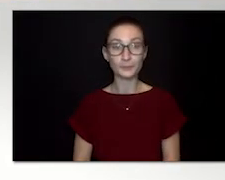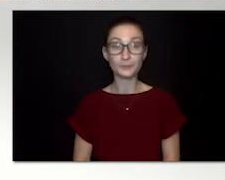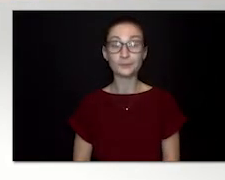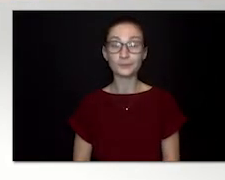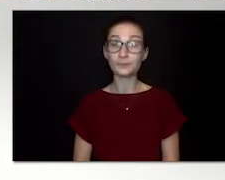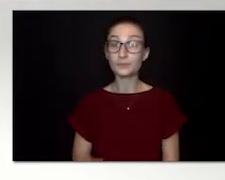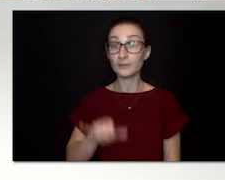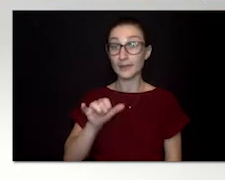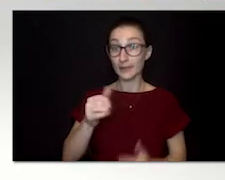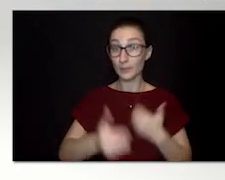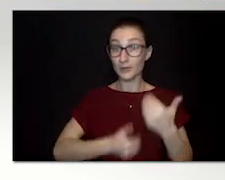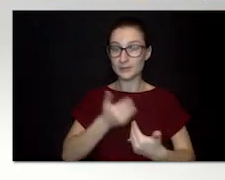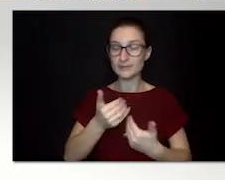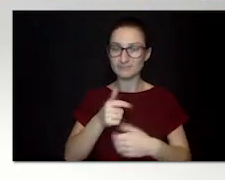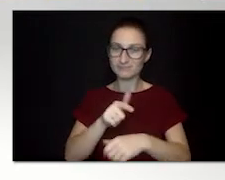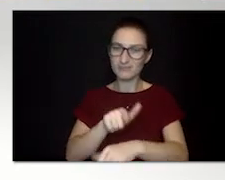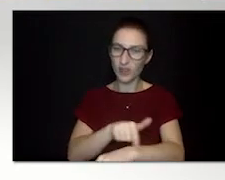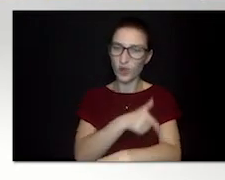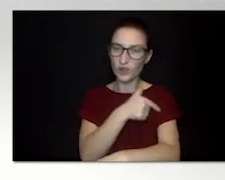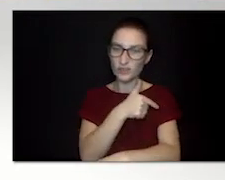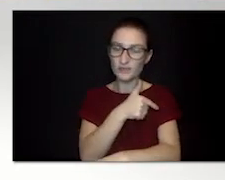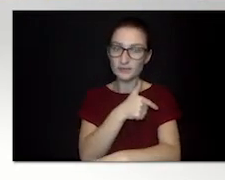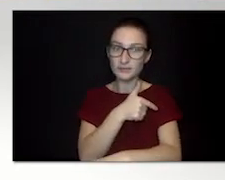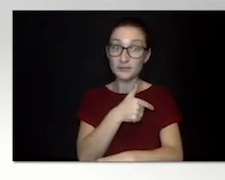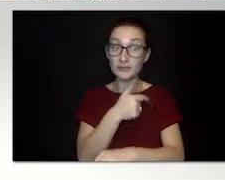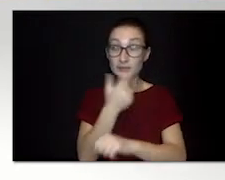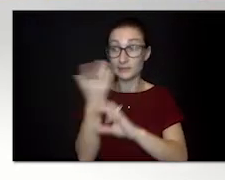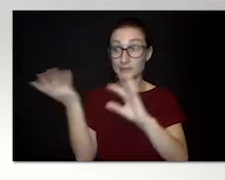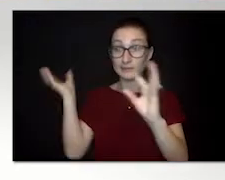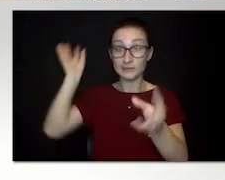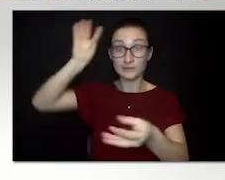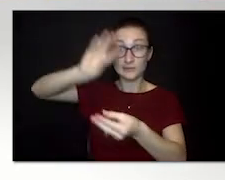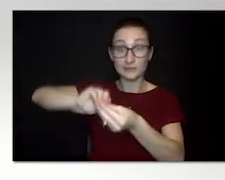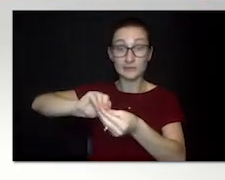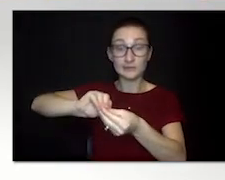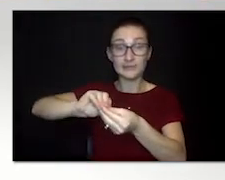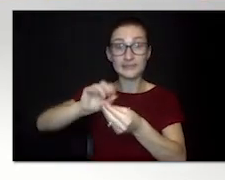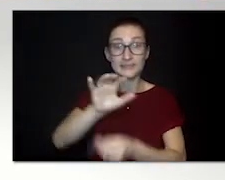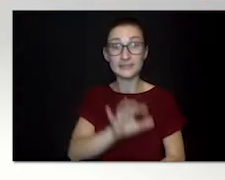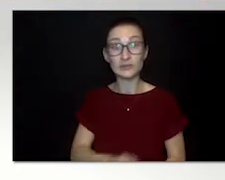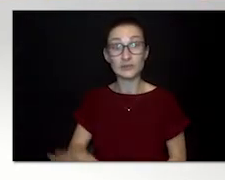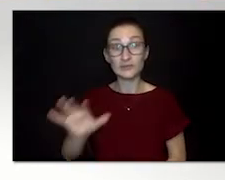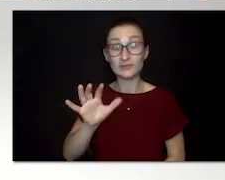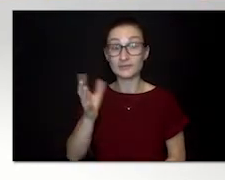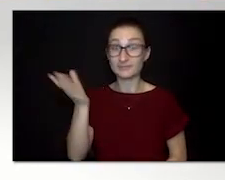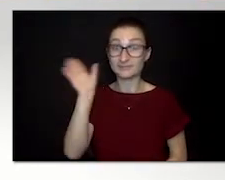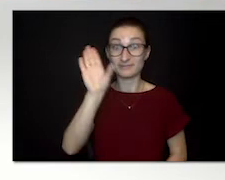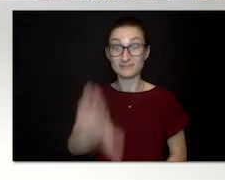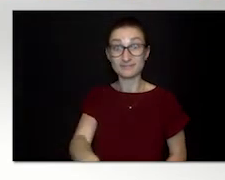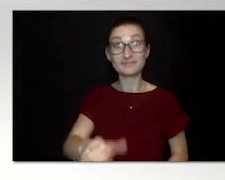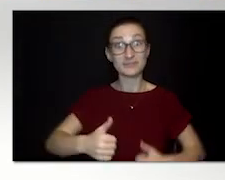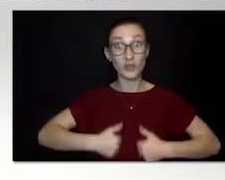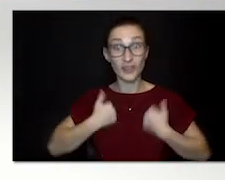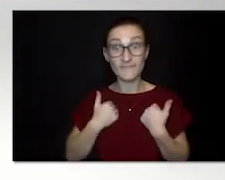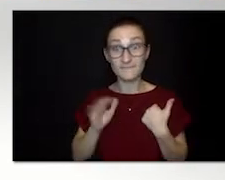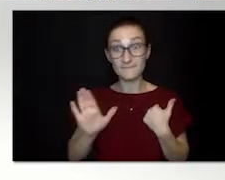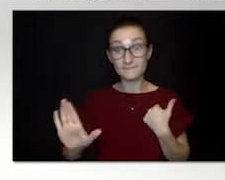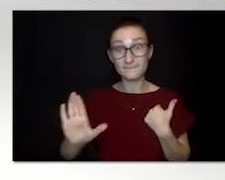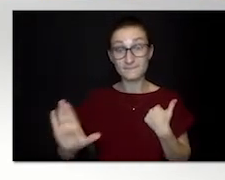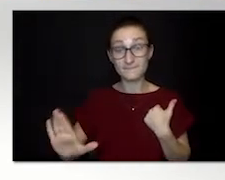Now, this is a long process in terms of the whole process itself will actually last for the entire life of the